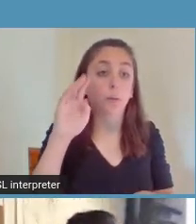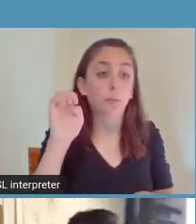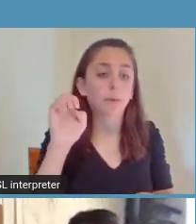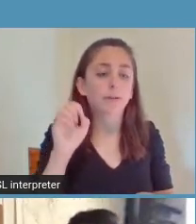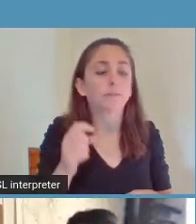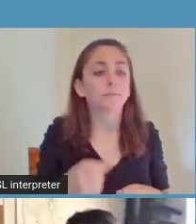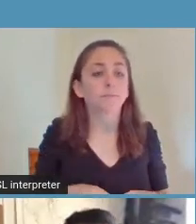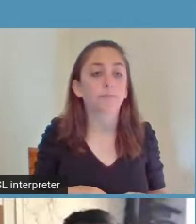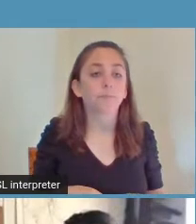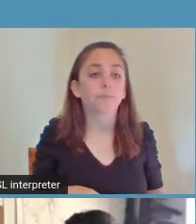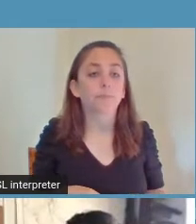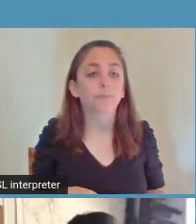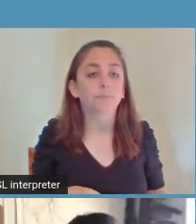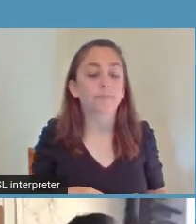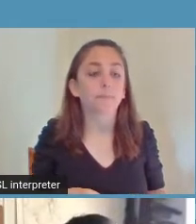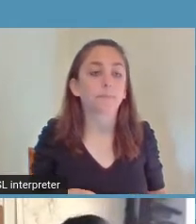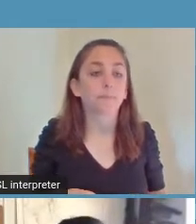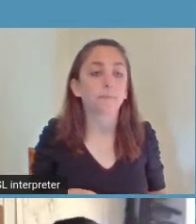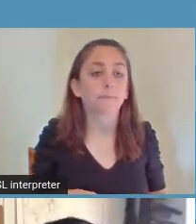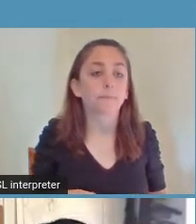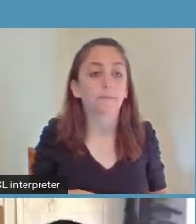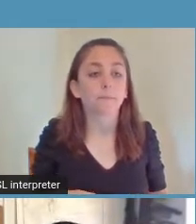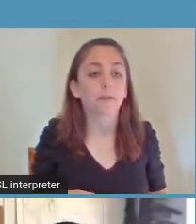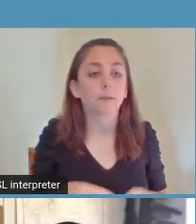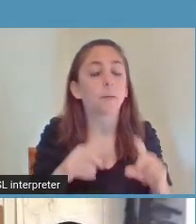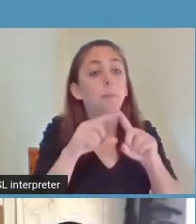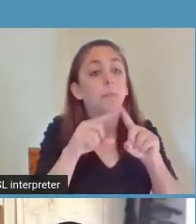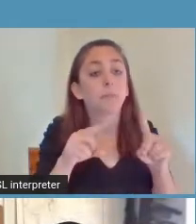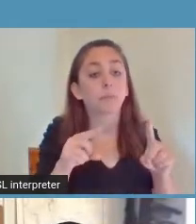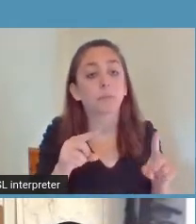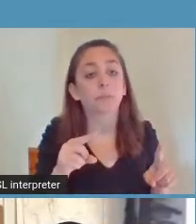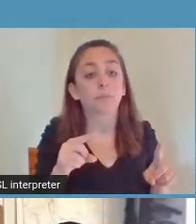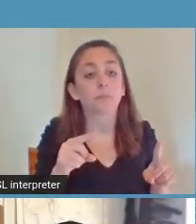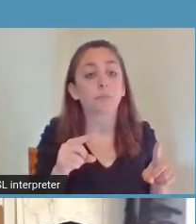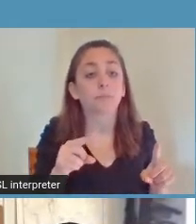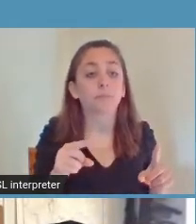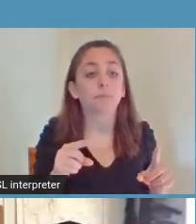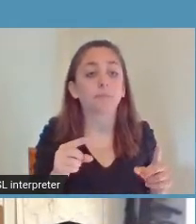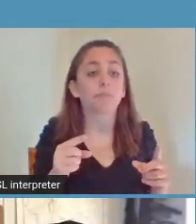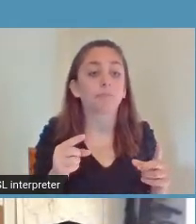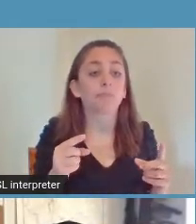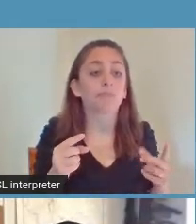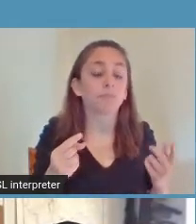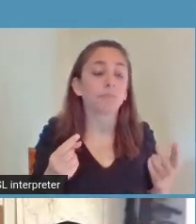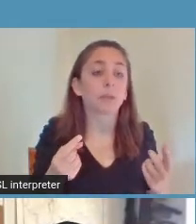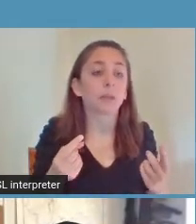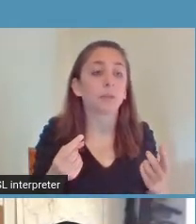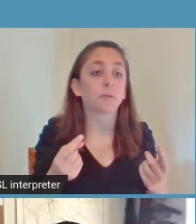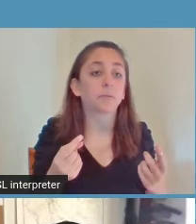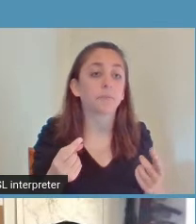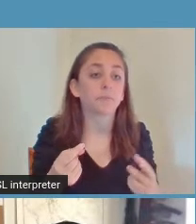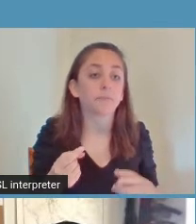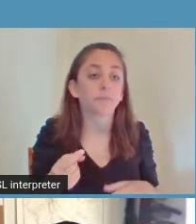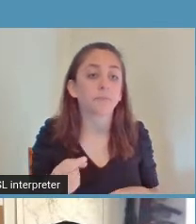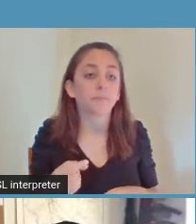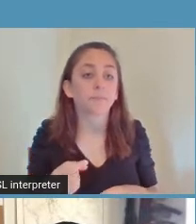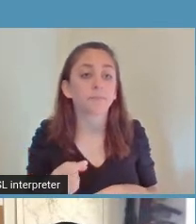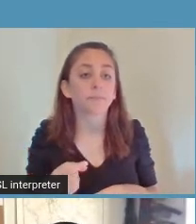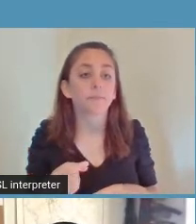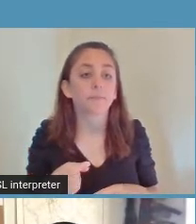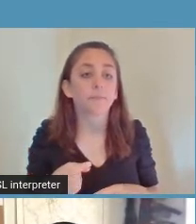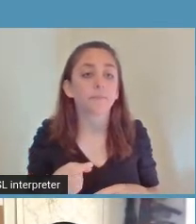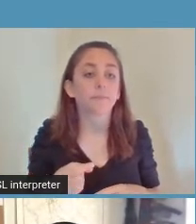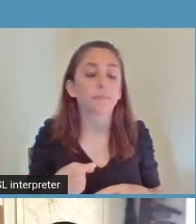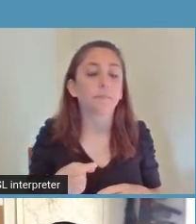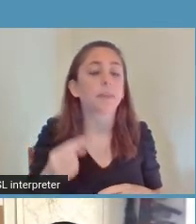tools that you can use. But you know, it's been fairly, I